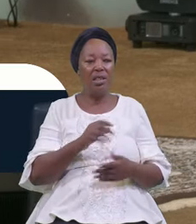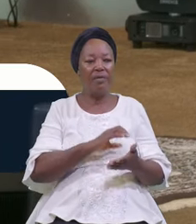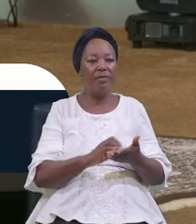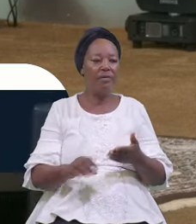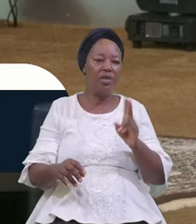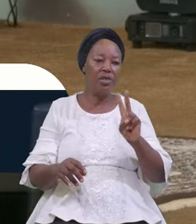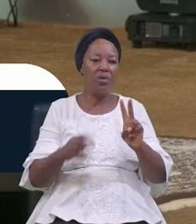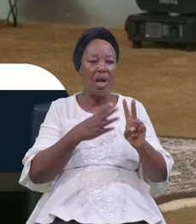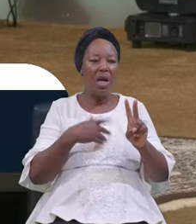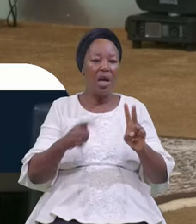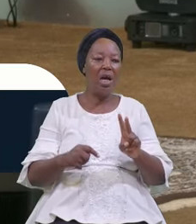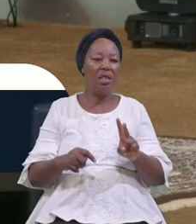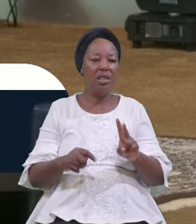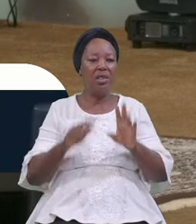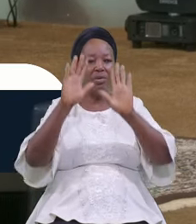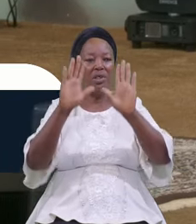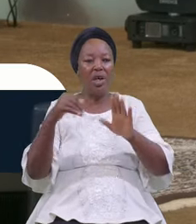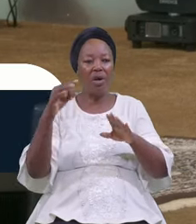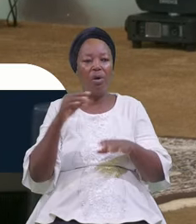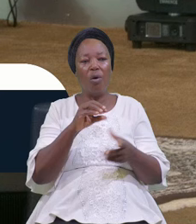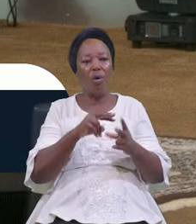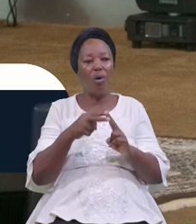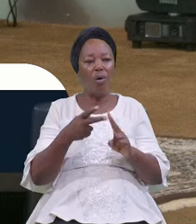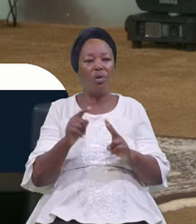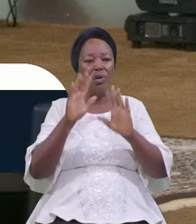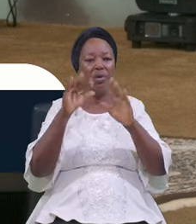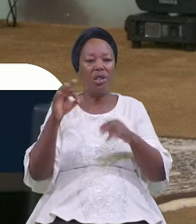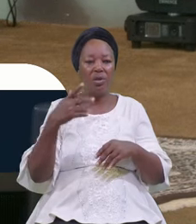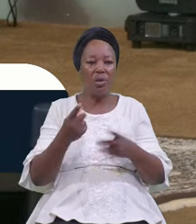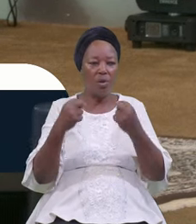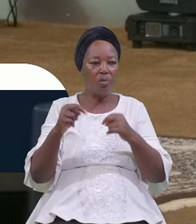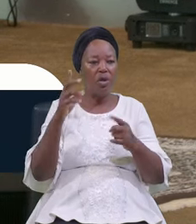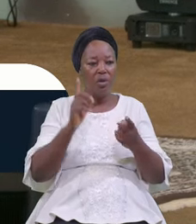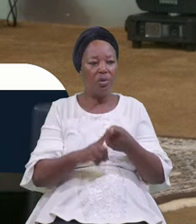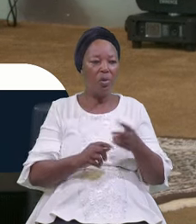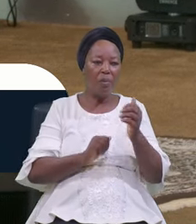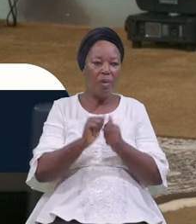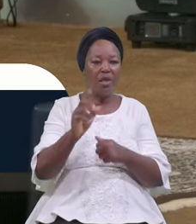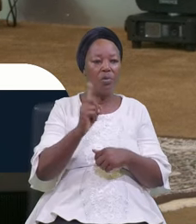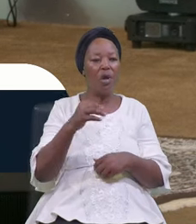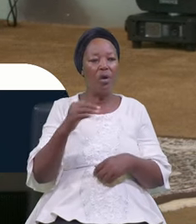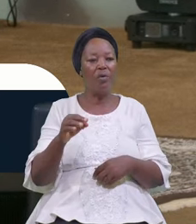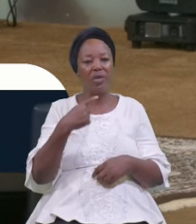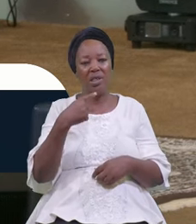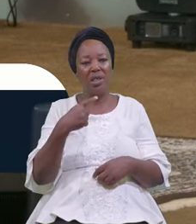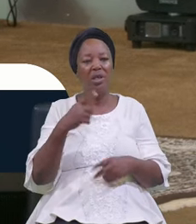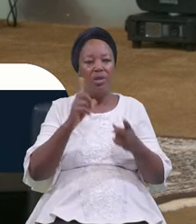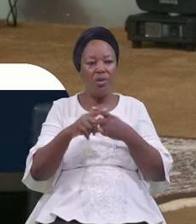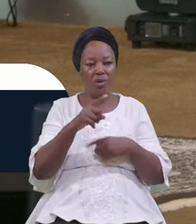or the wonder come to pass, whereof he spake unto thee, saying, let us